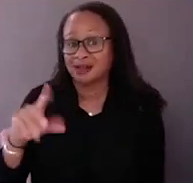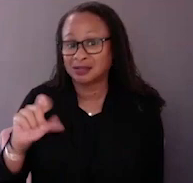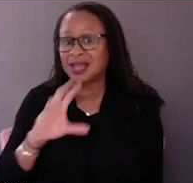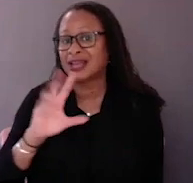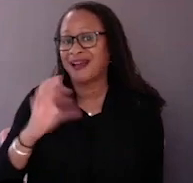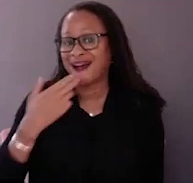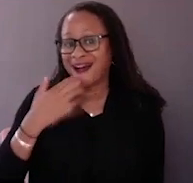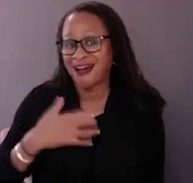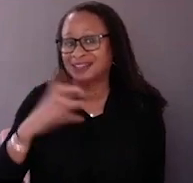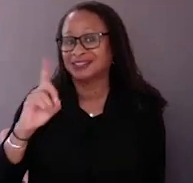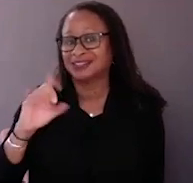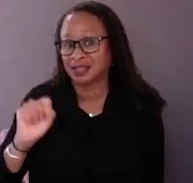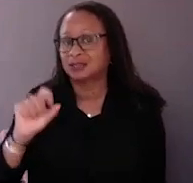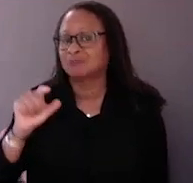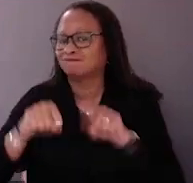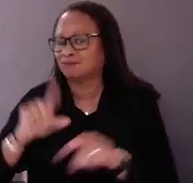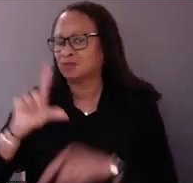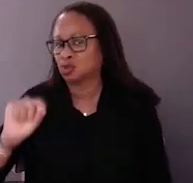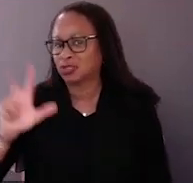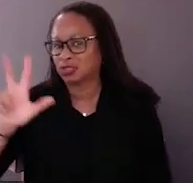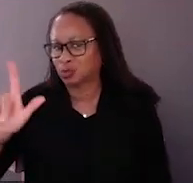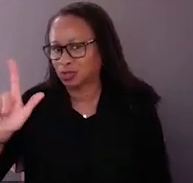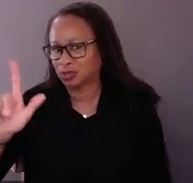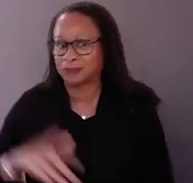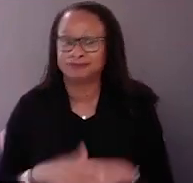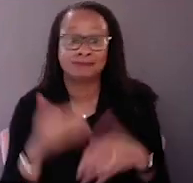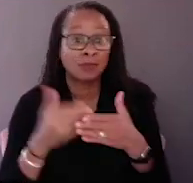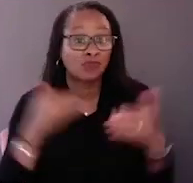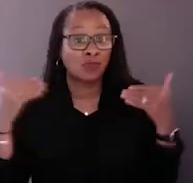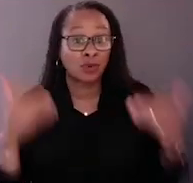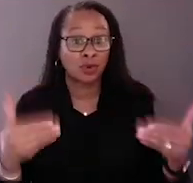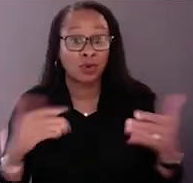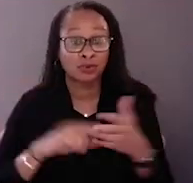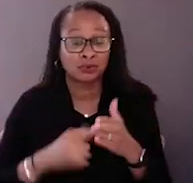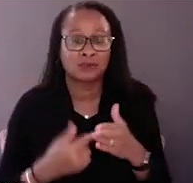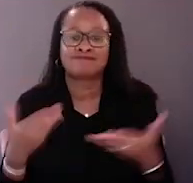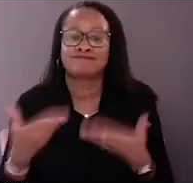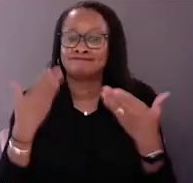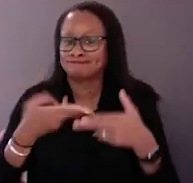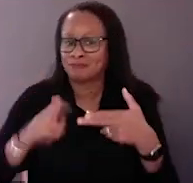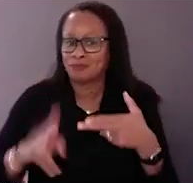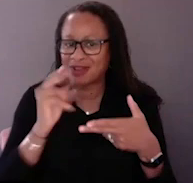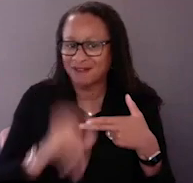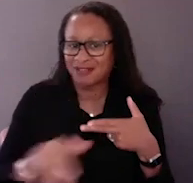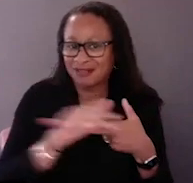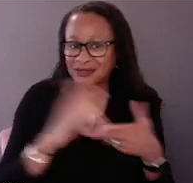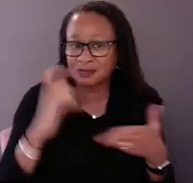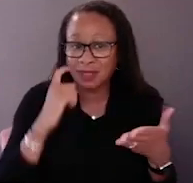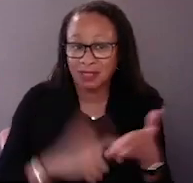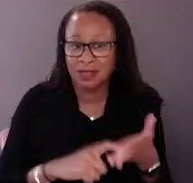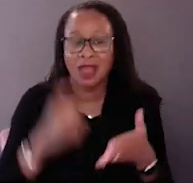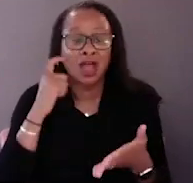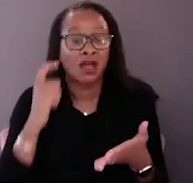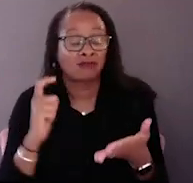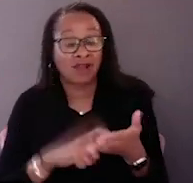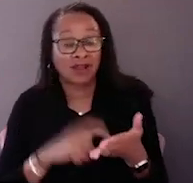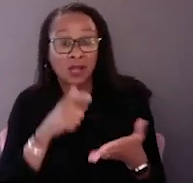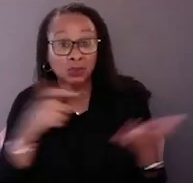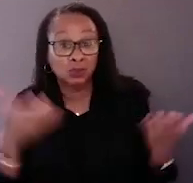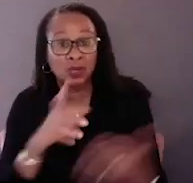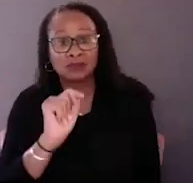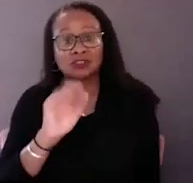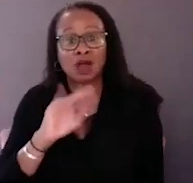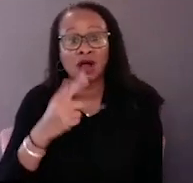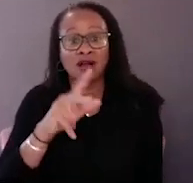2023. Before we get started, I would like to offer a brief land acknowledgement. We recognize the Tongva